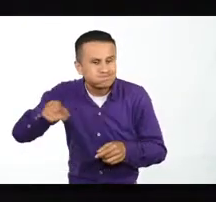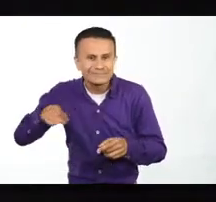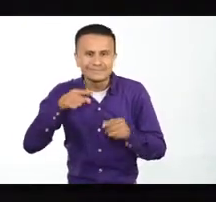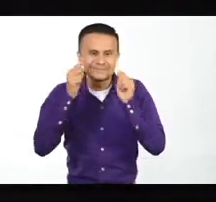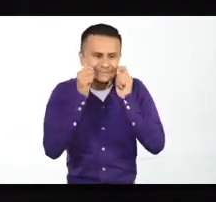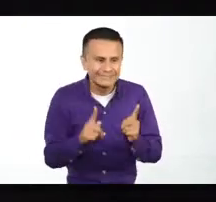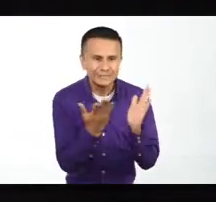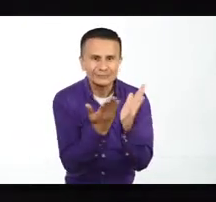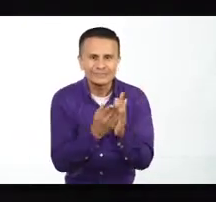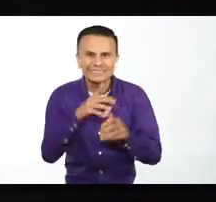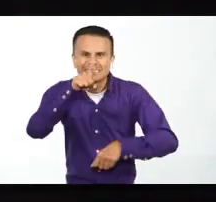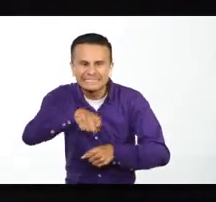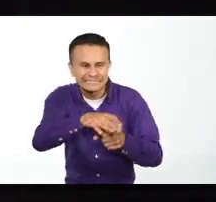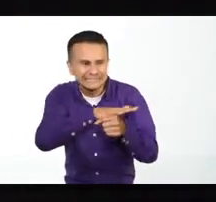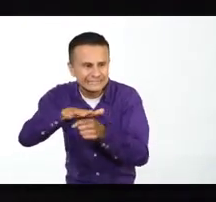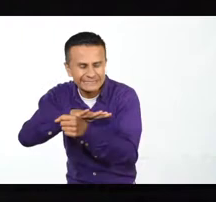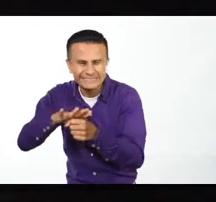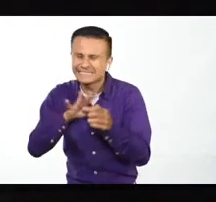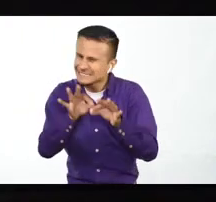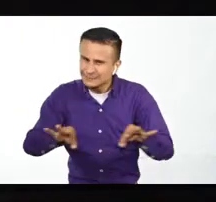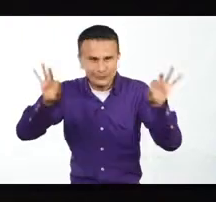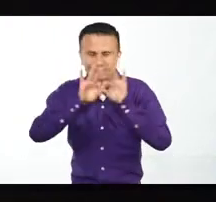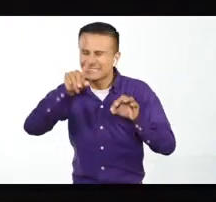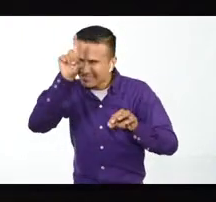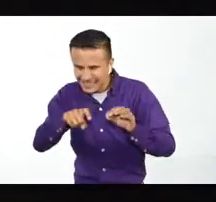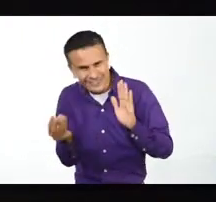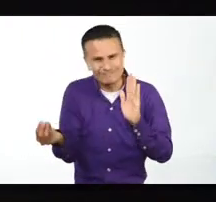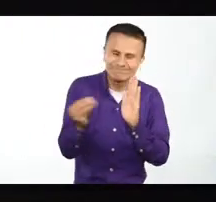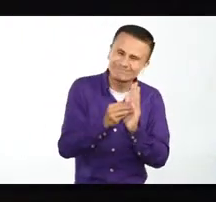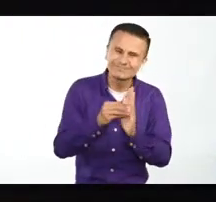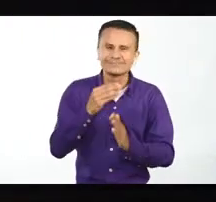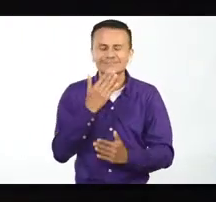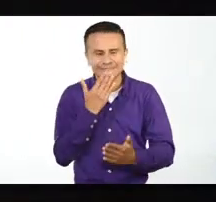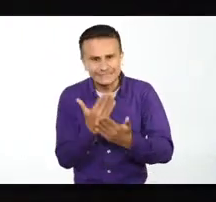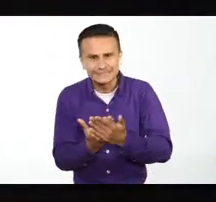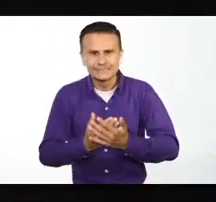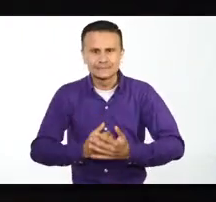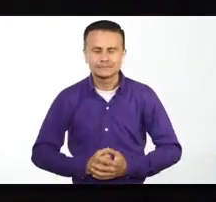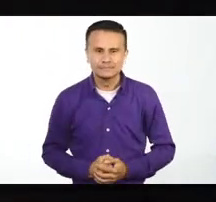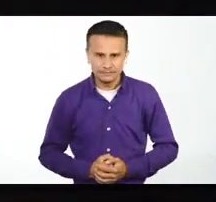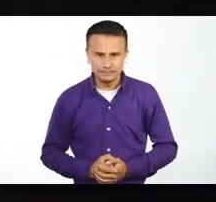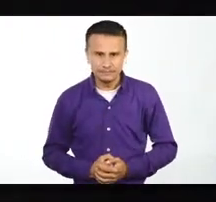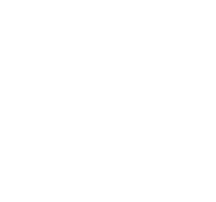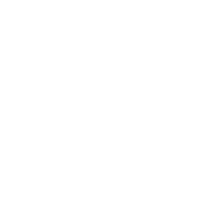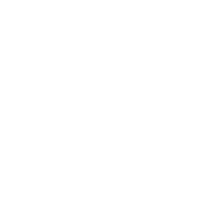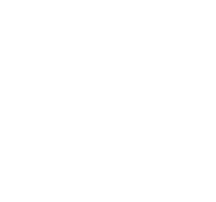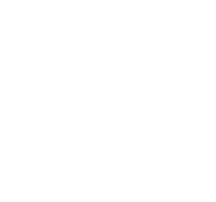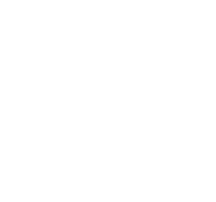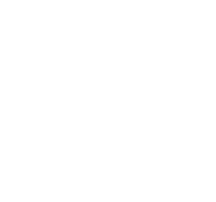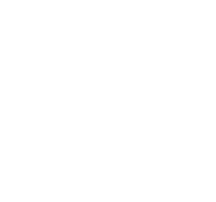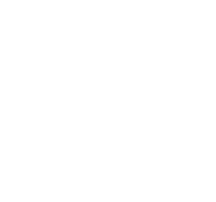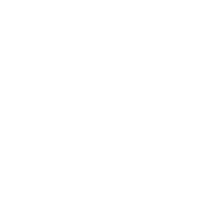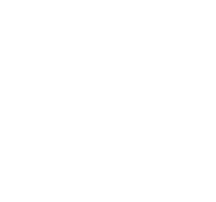the needs of all learners, the diverse needs of all learners at the forefront. Thank you.